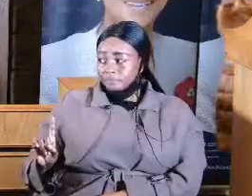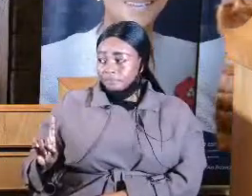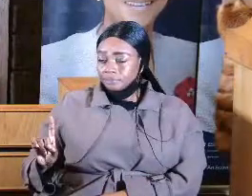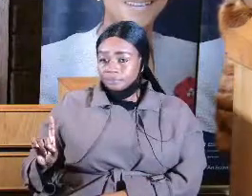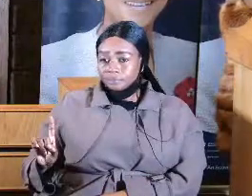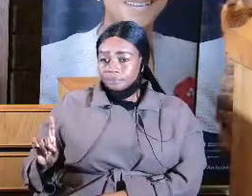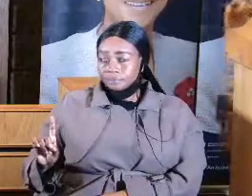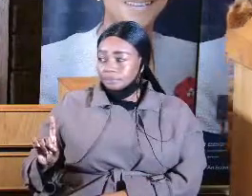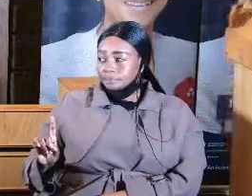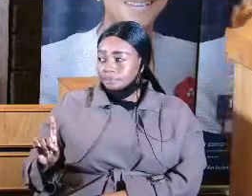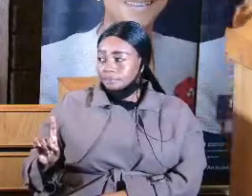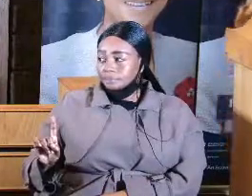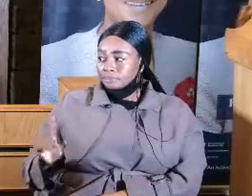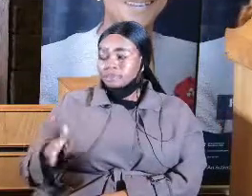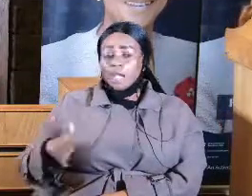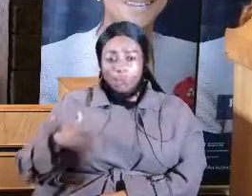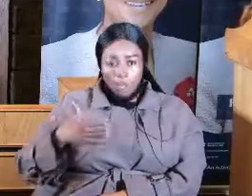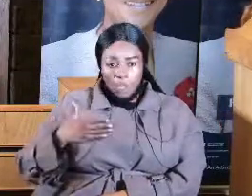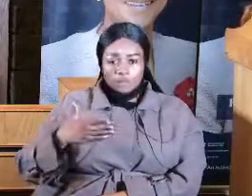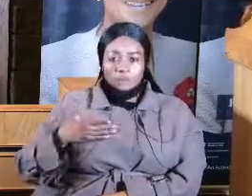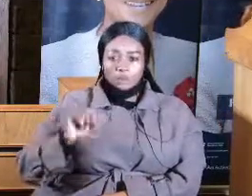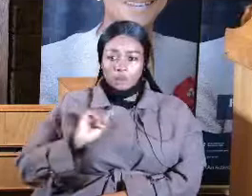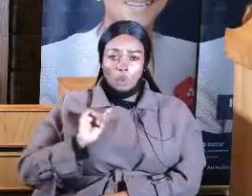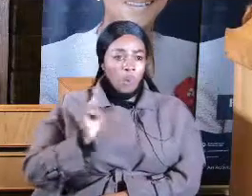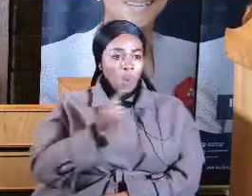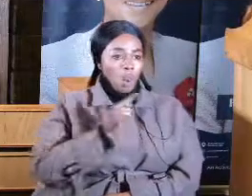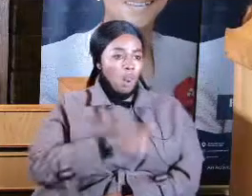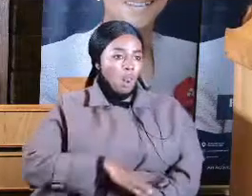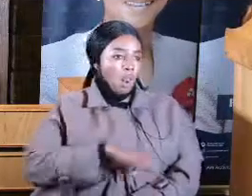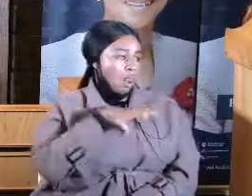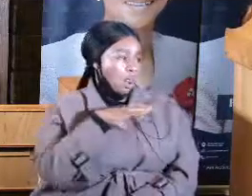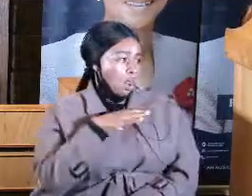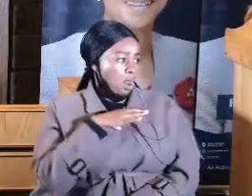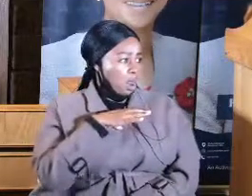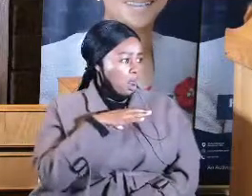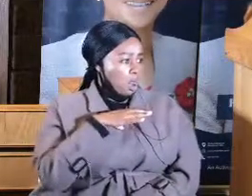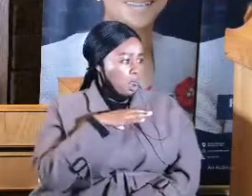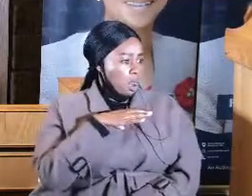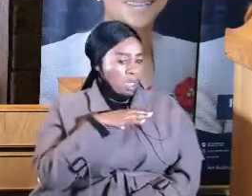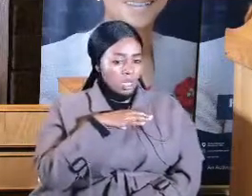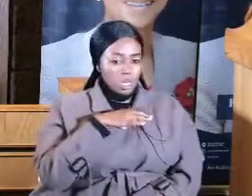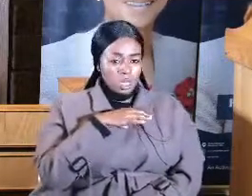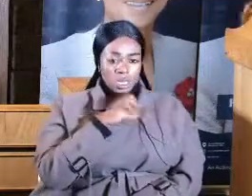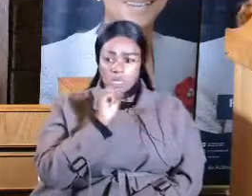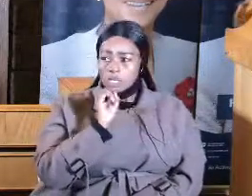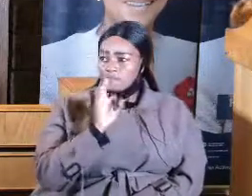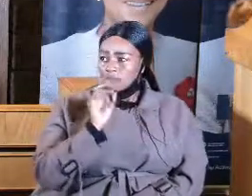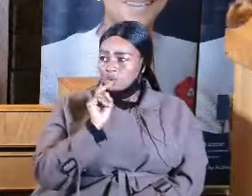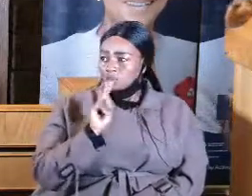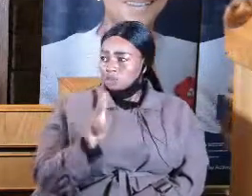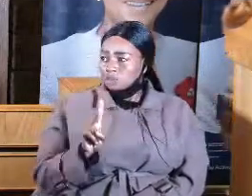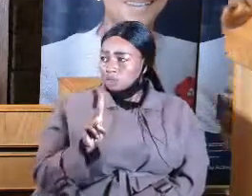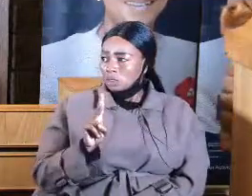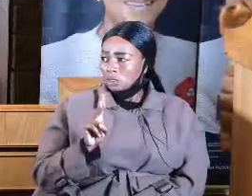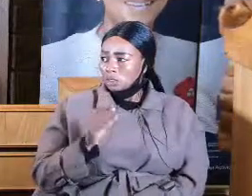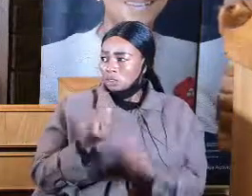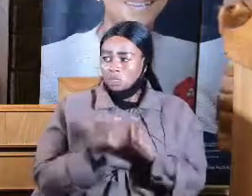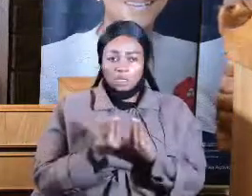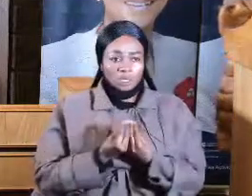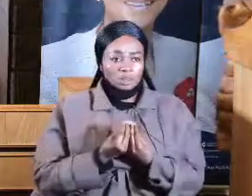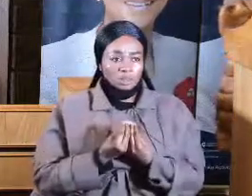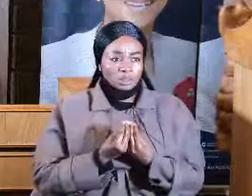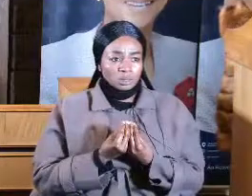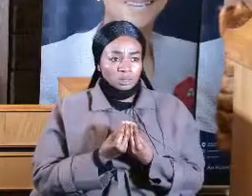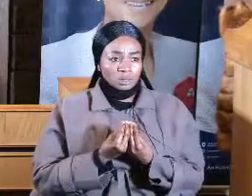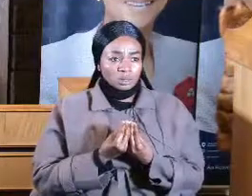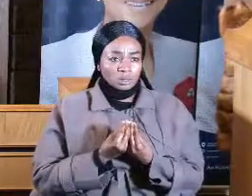I want us to have courage again. Even if we have seen how things are not moving as fast